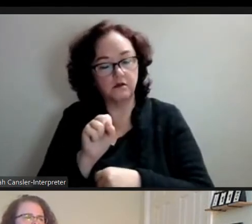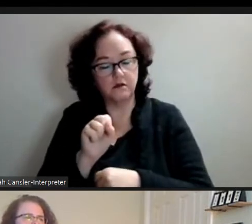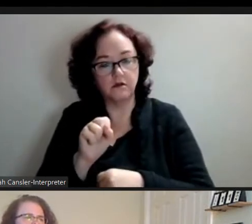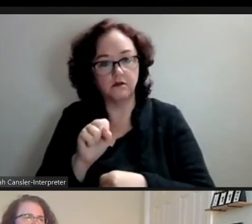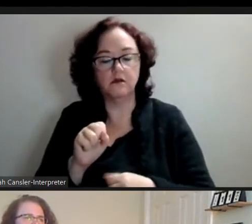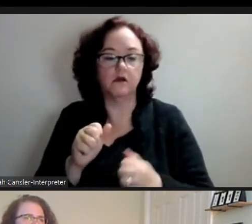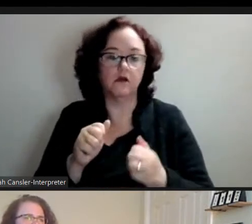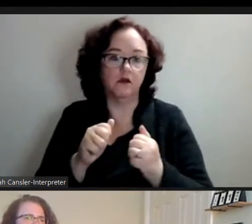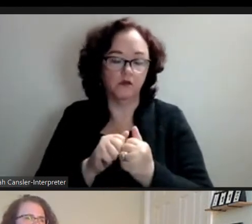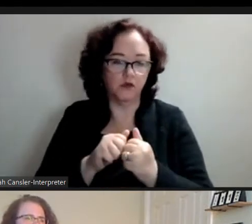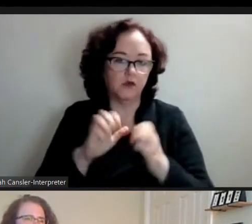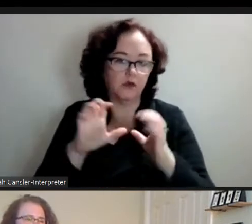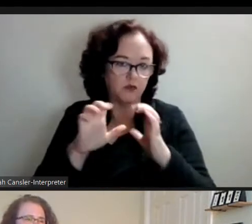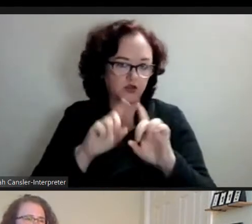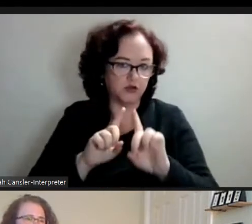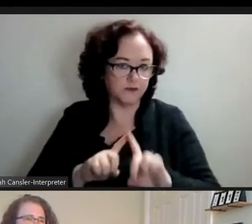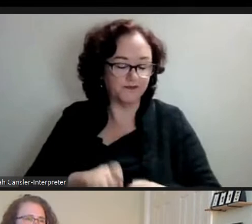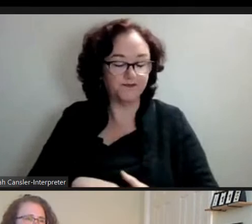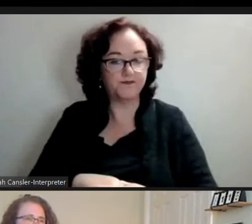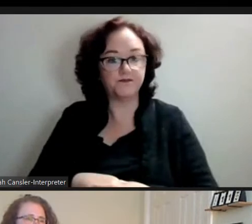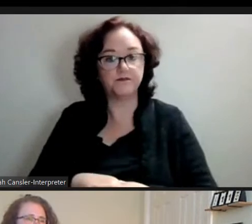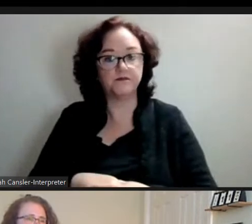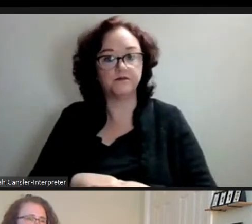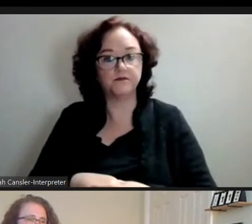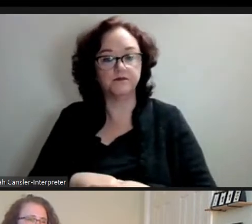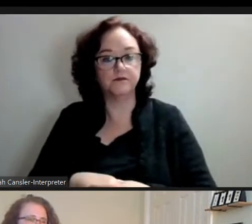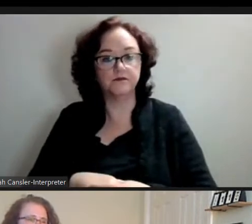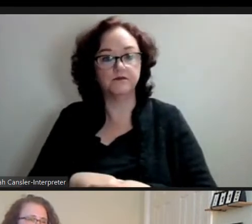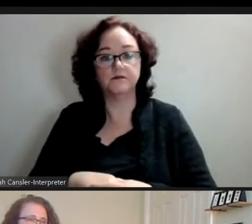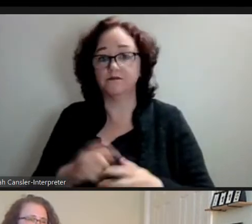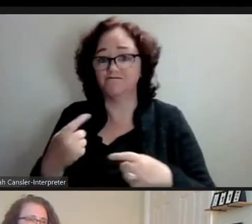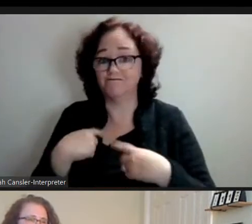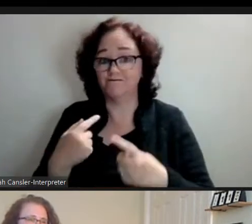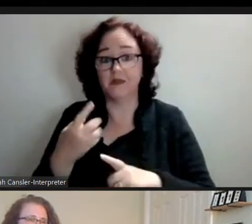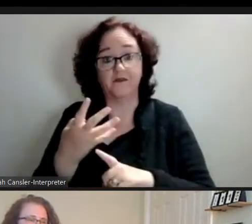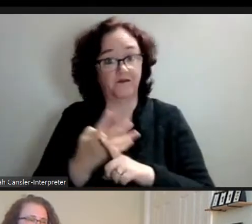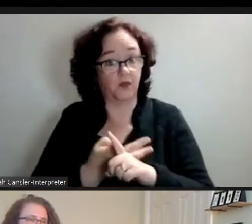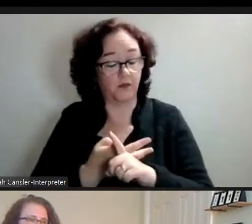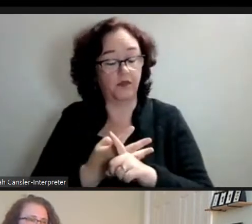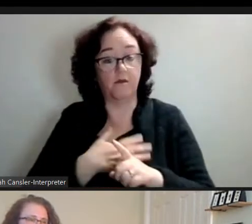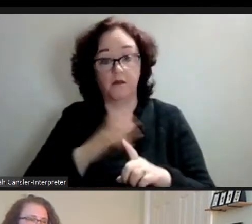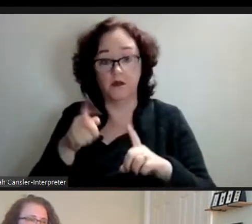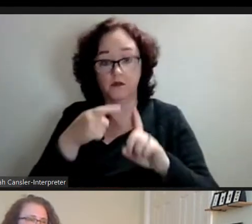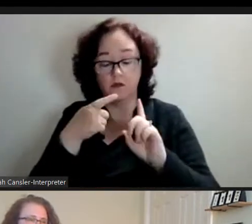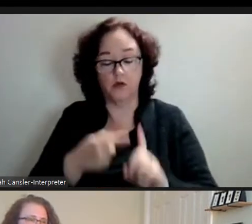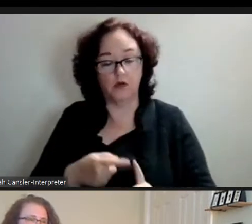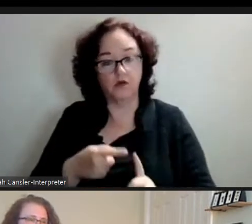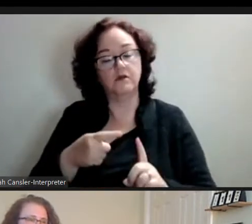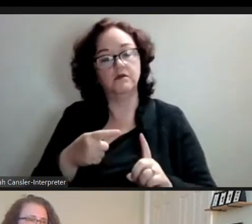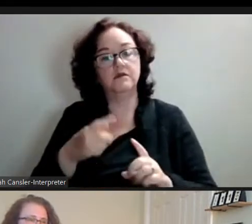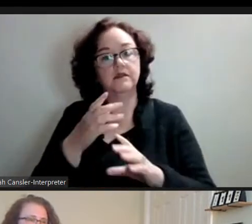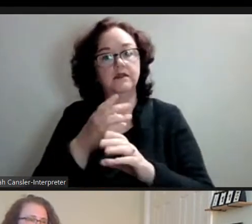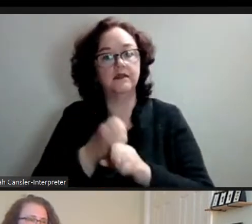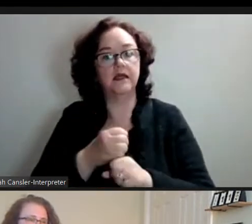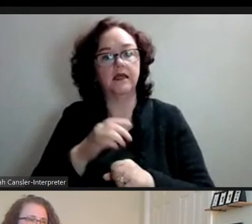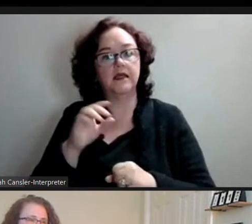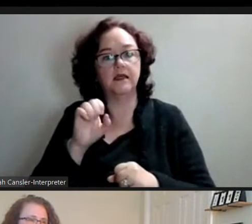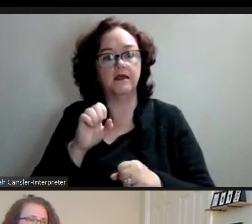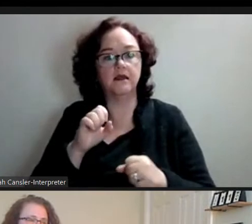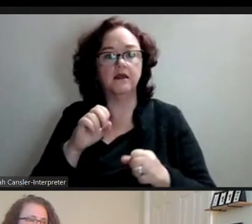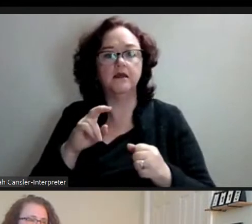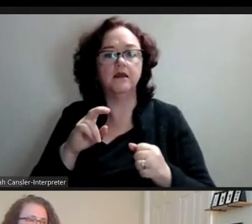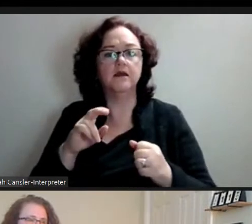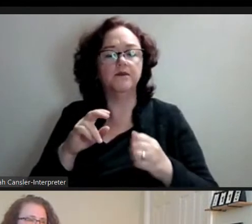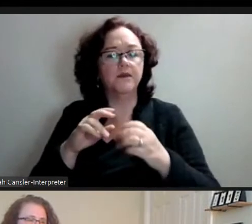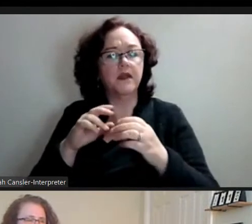limitations. So my main goal these 4 months has been to get the ADA committee application approved and ready. And as I